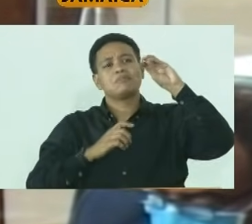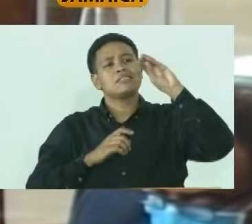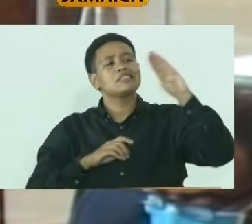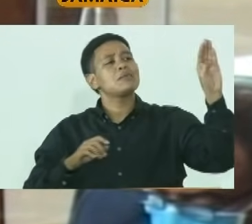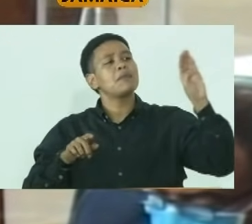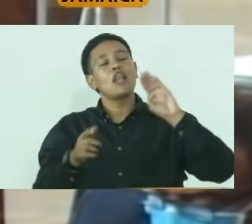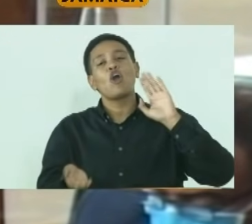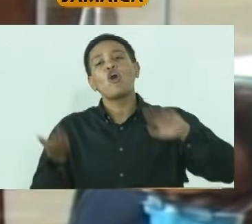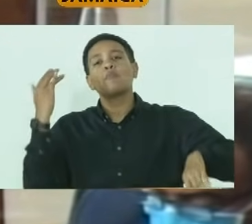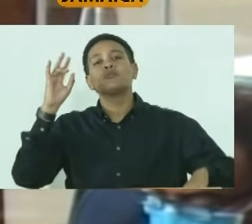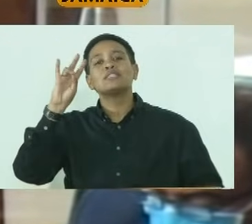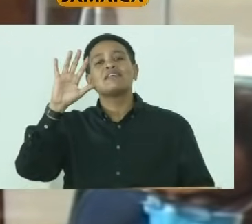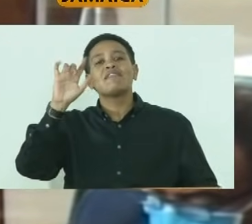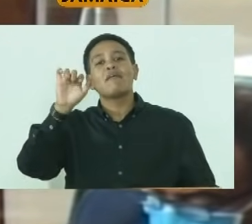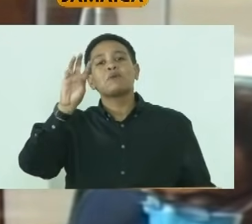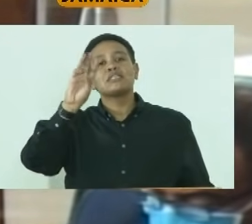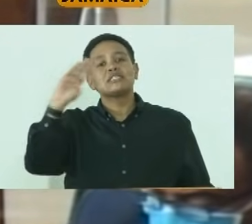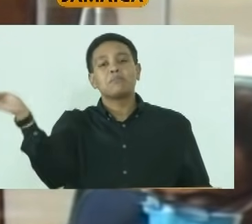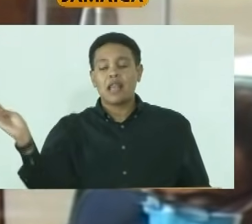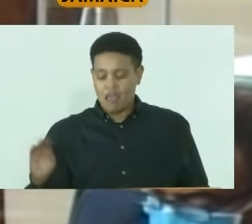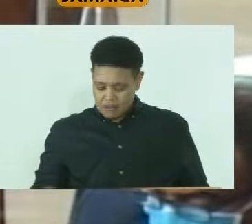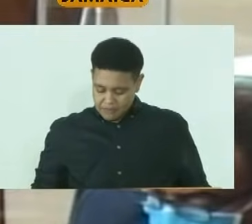to $75.6 billion.